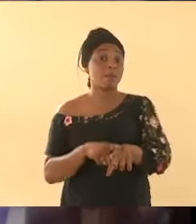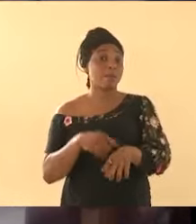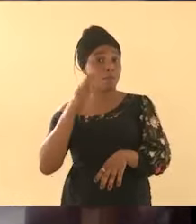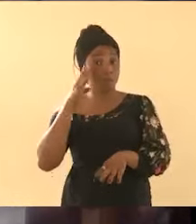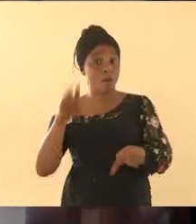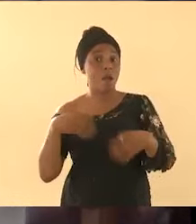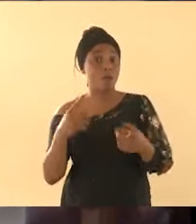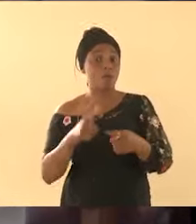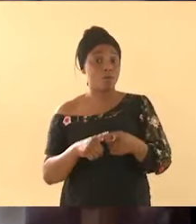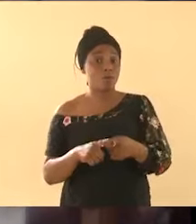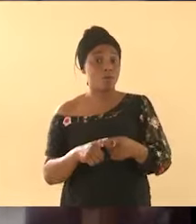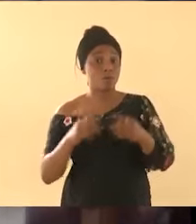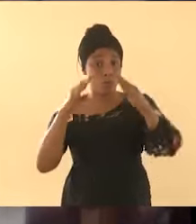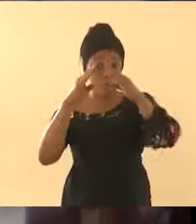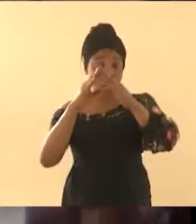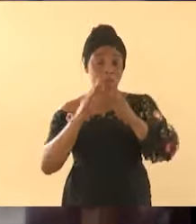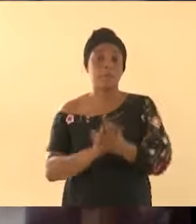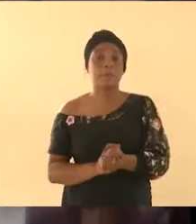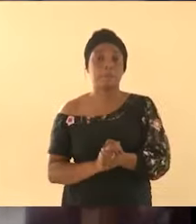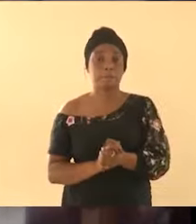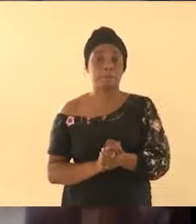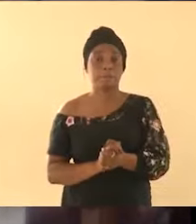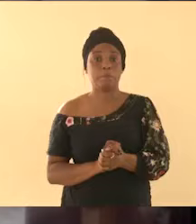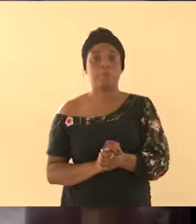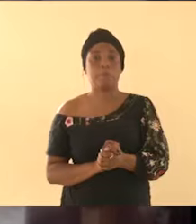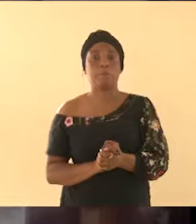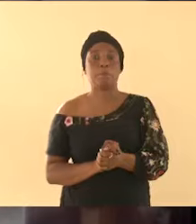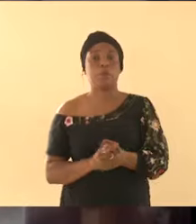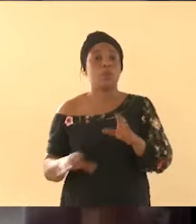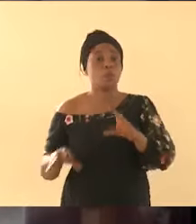At such times, do we know how to go up to the mountain?